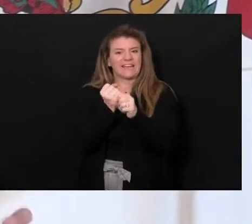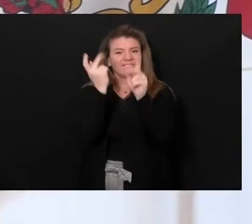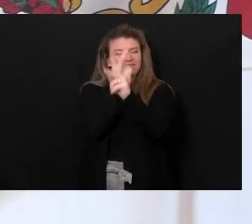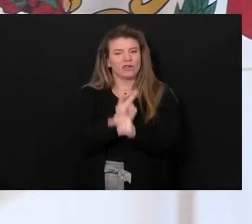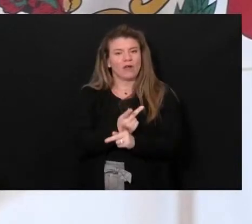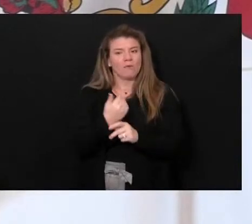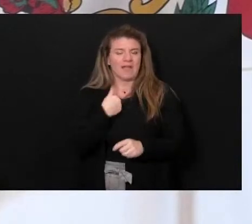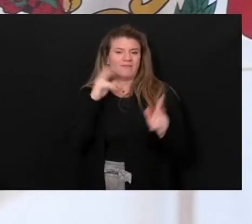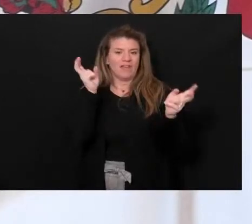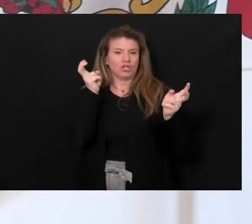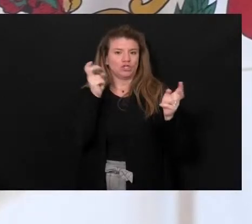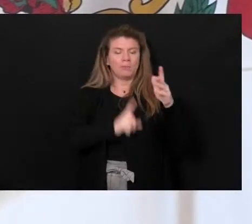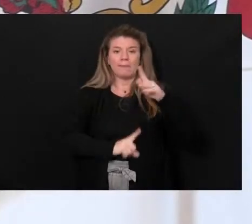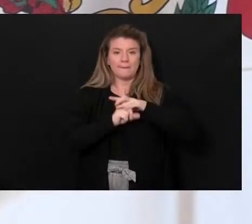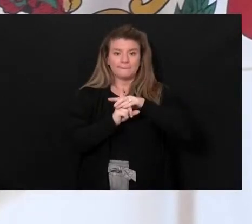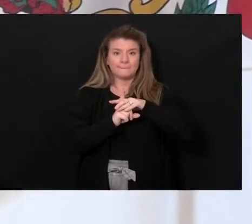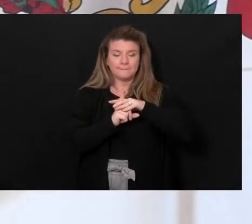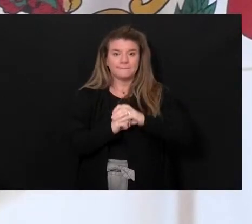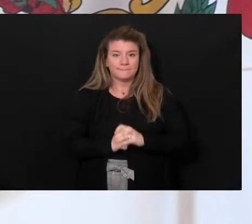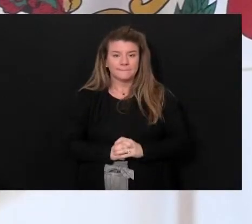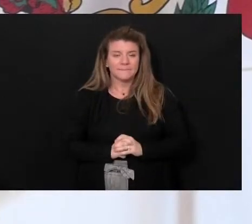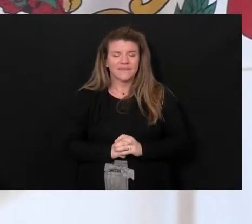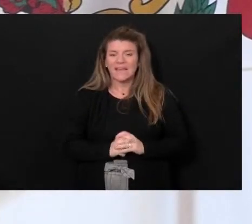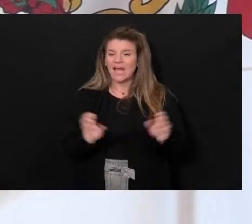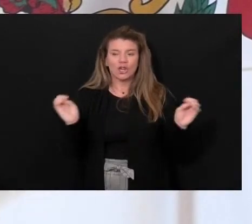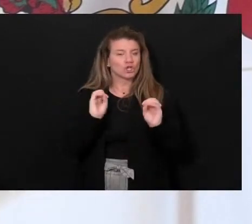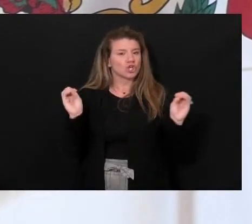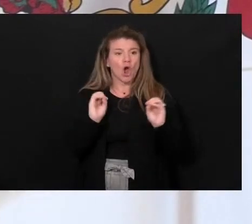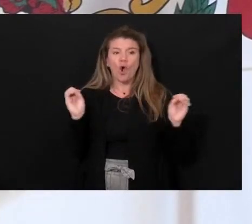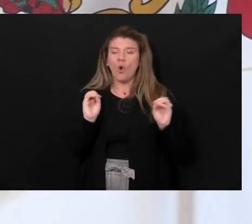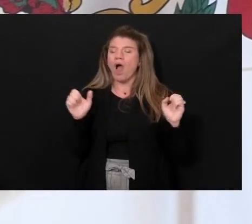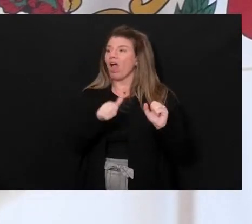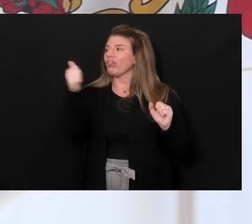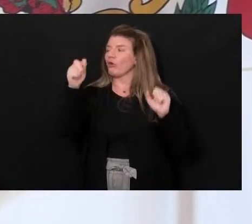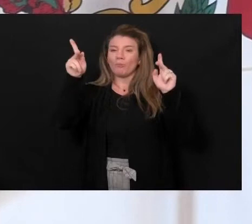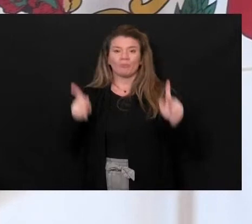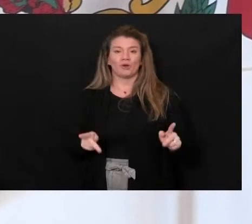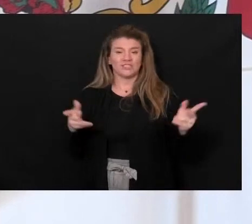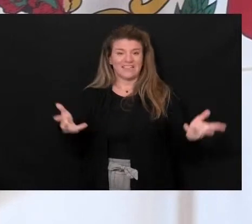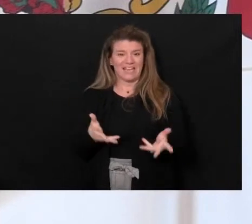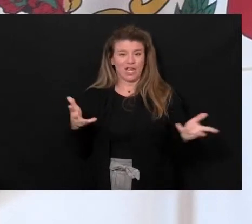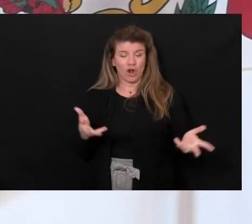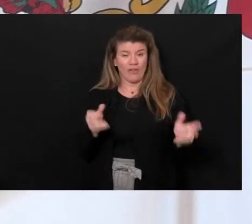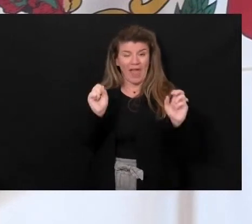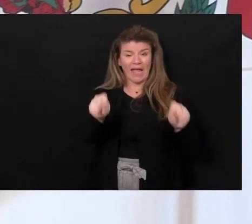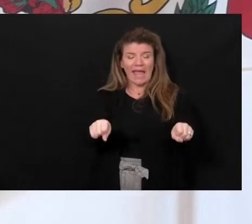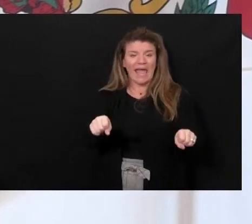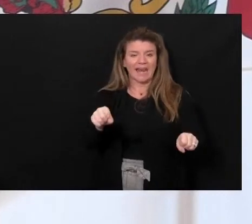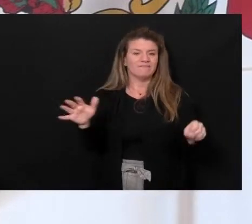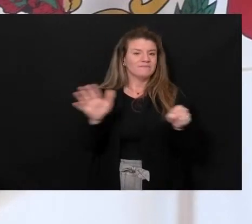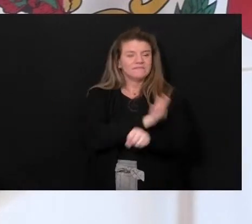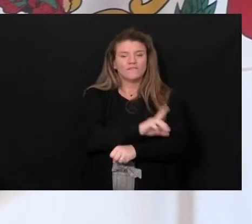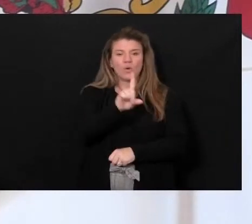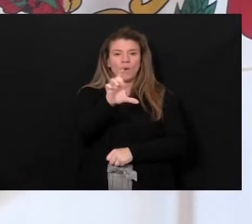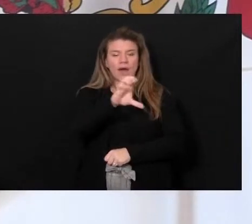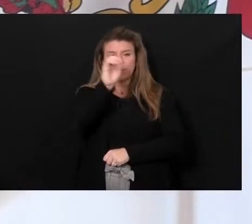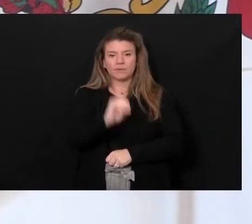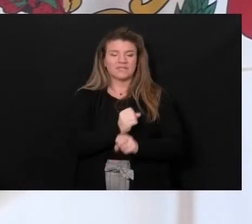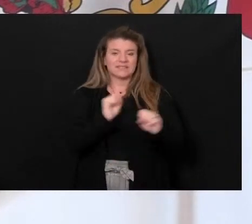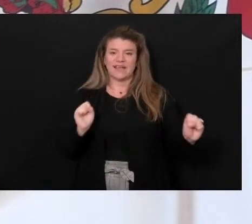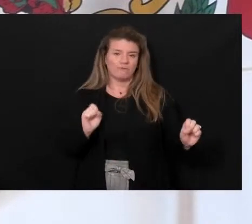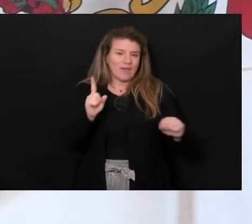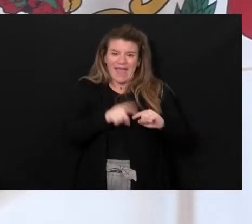or a problem. There's nobody on this earth that can make it 100%. And